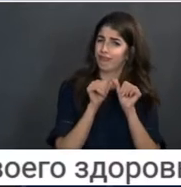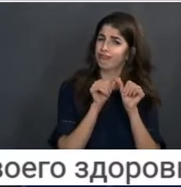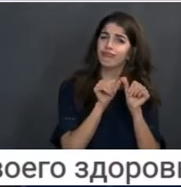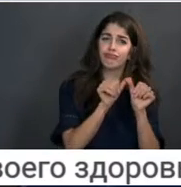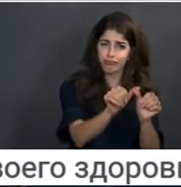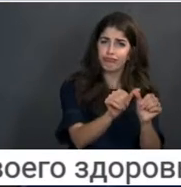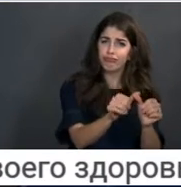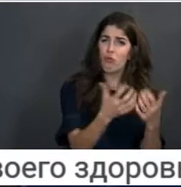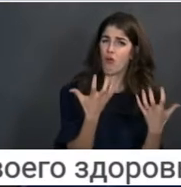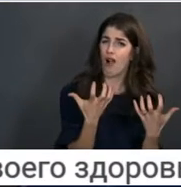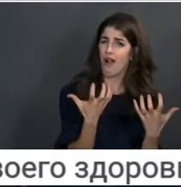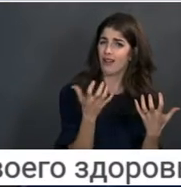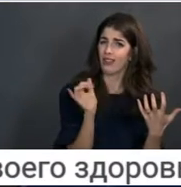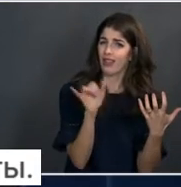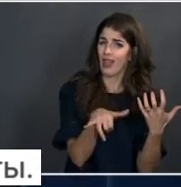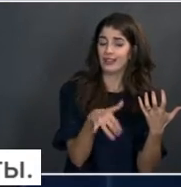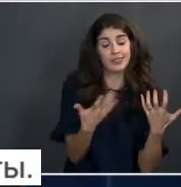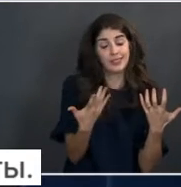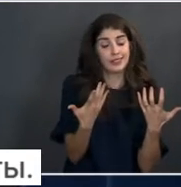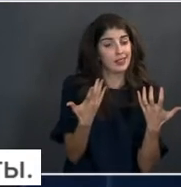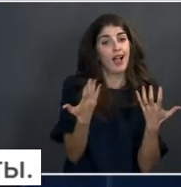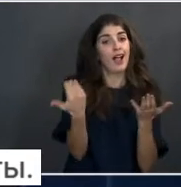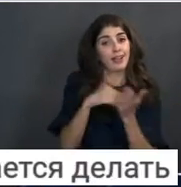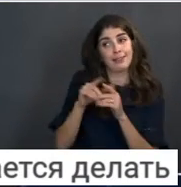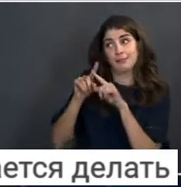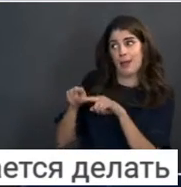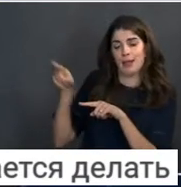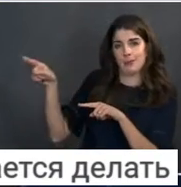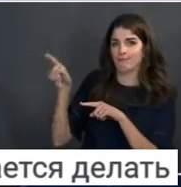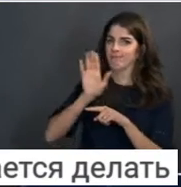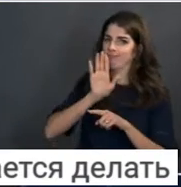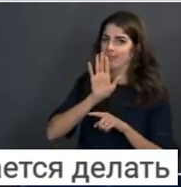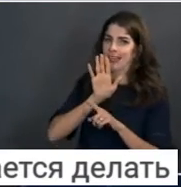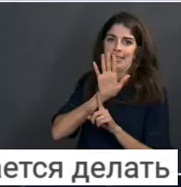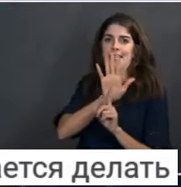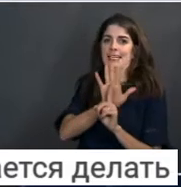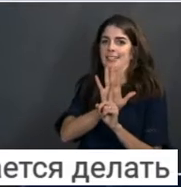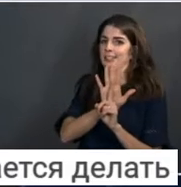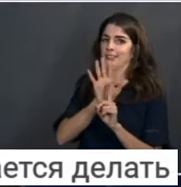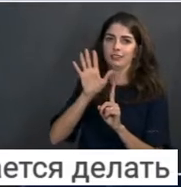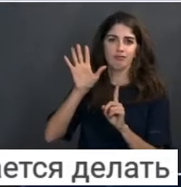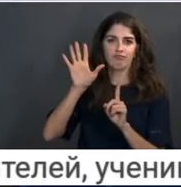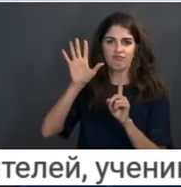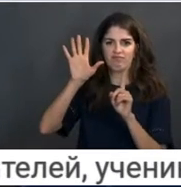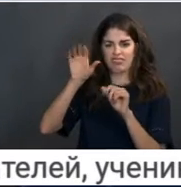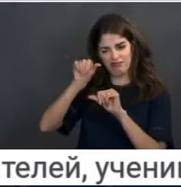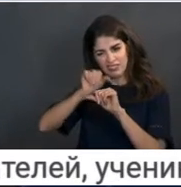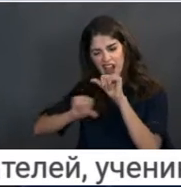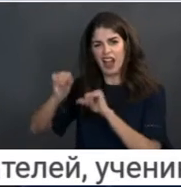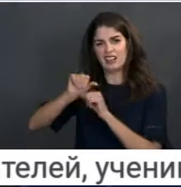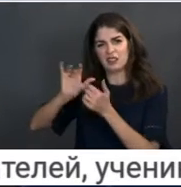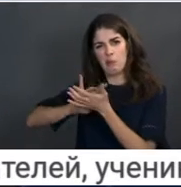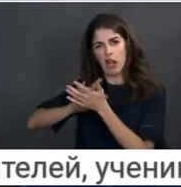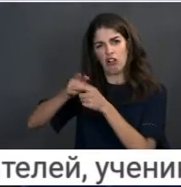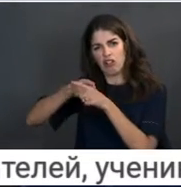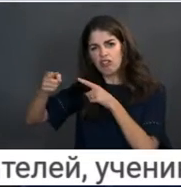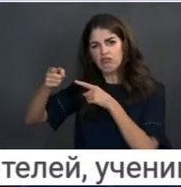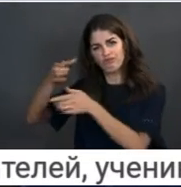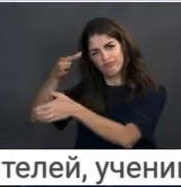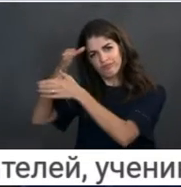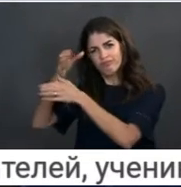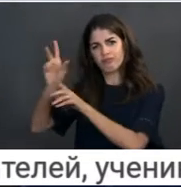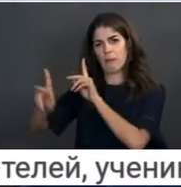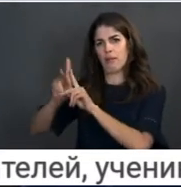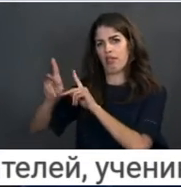but he does rely on the guidance of his health and medical experts, and obviously he's not going to do anything that is not safe and doesn't